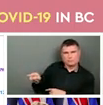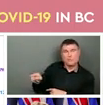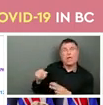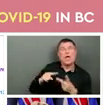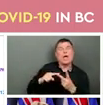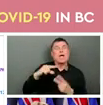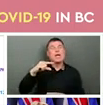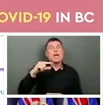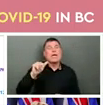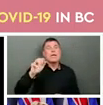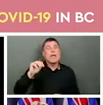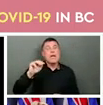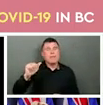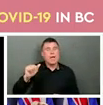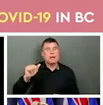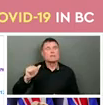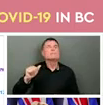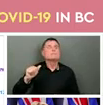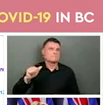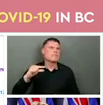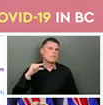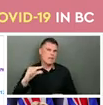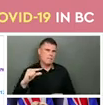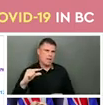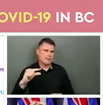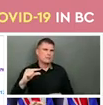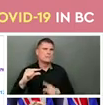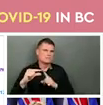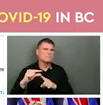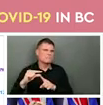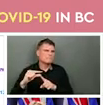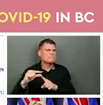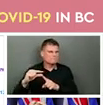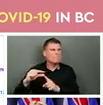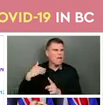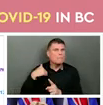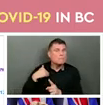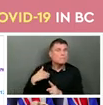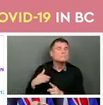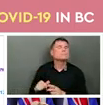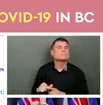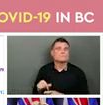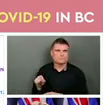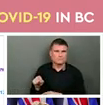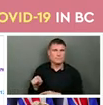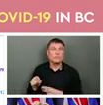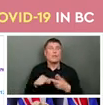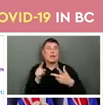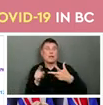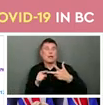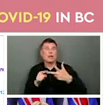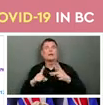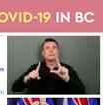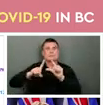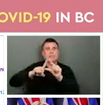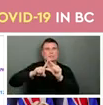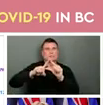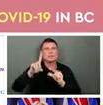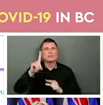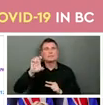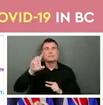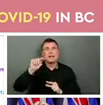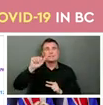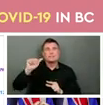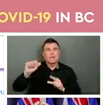about 40% of the cases that we're seeing. The Delta has bounced around a little bit. It's now about 12% last